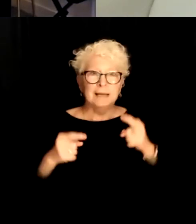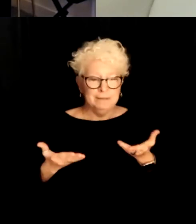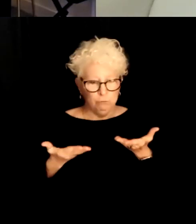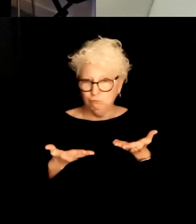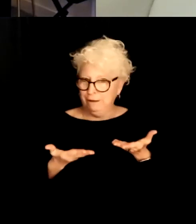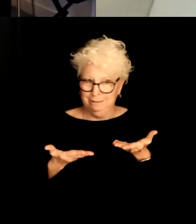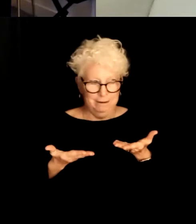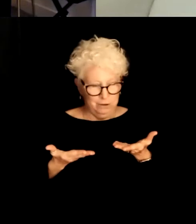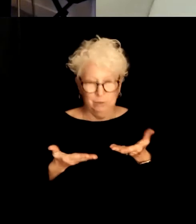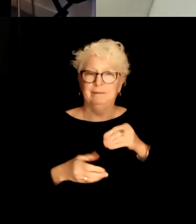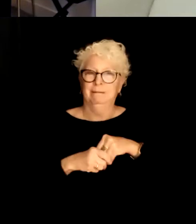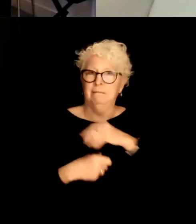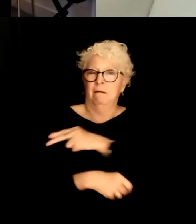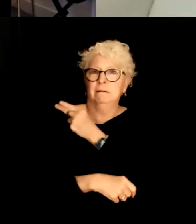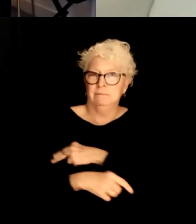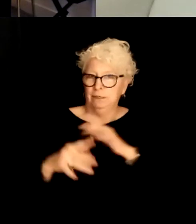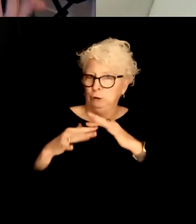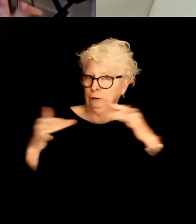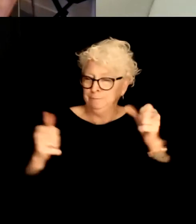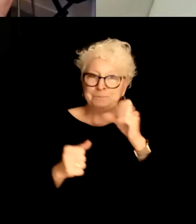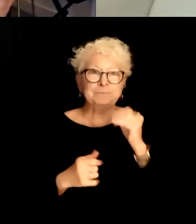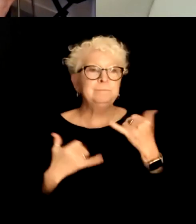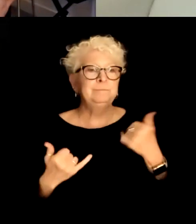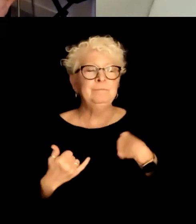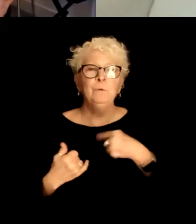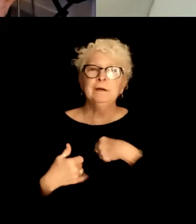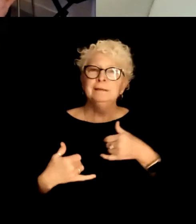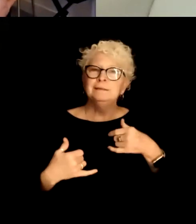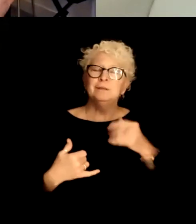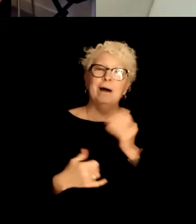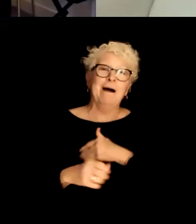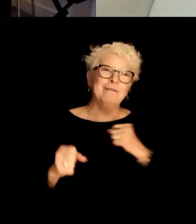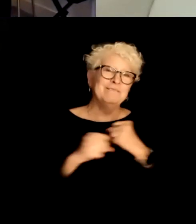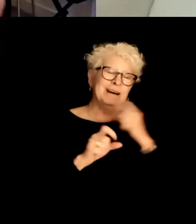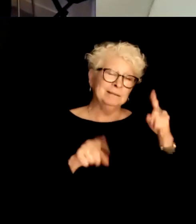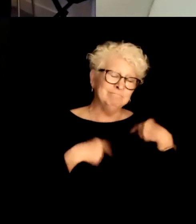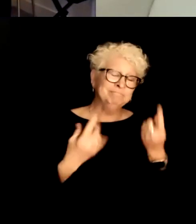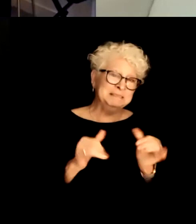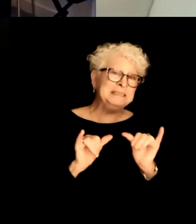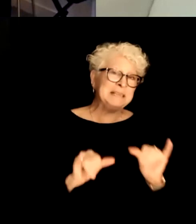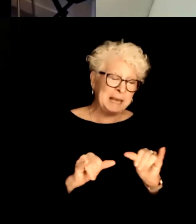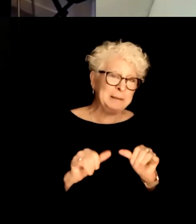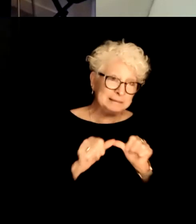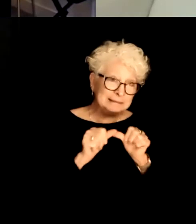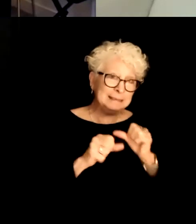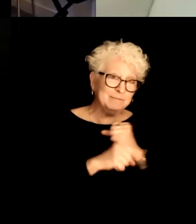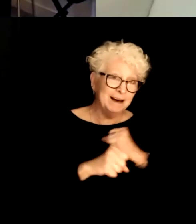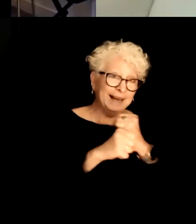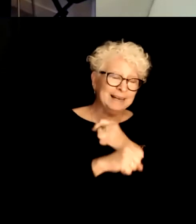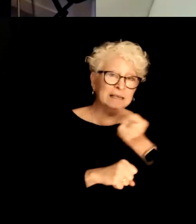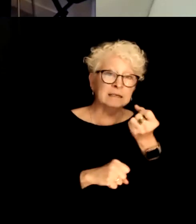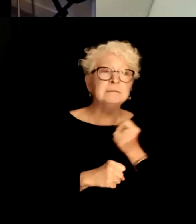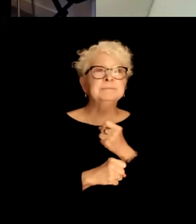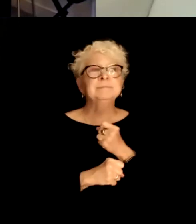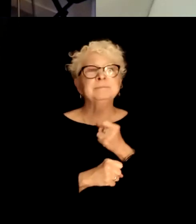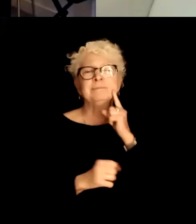where even as we're still fighting the old fight as we fight the new one. There was a piece in The Guardian